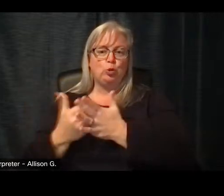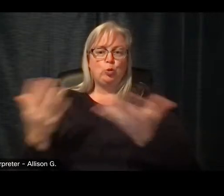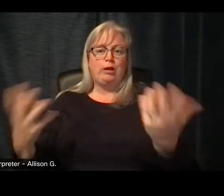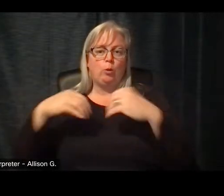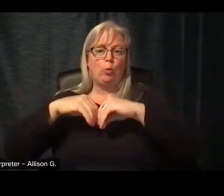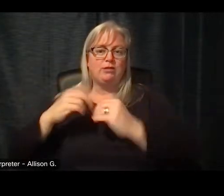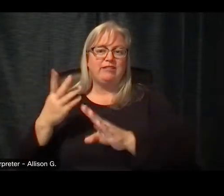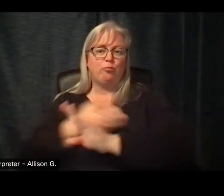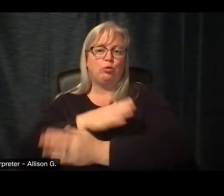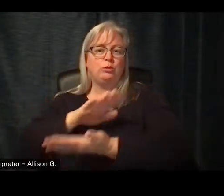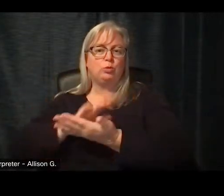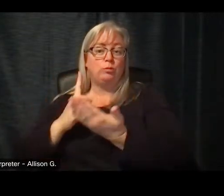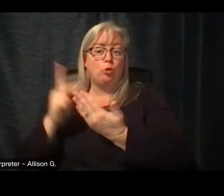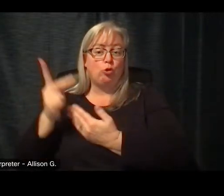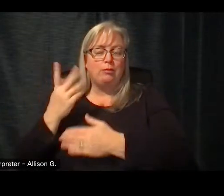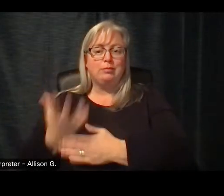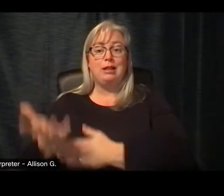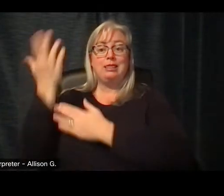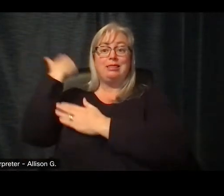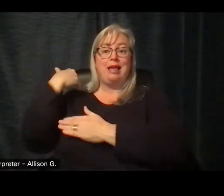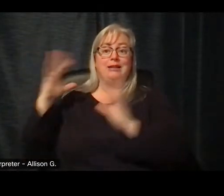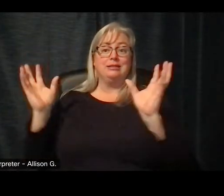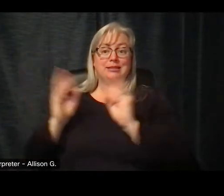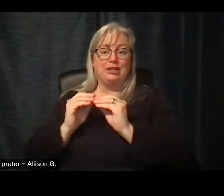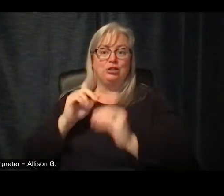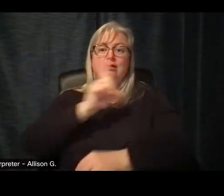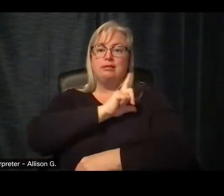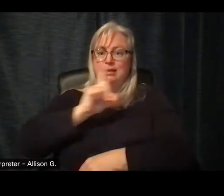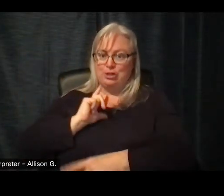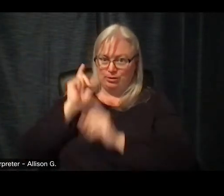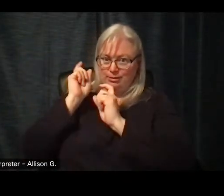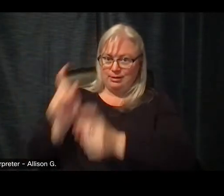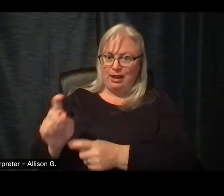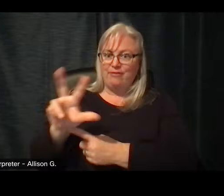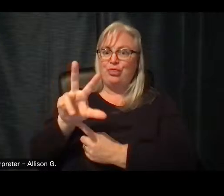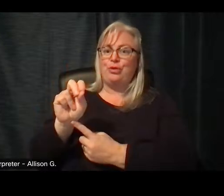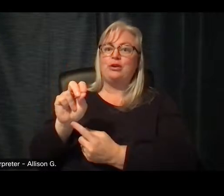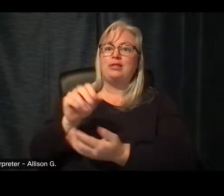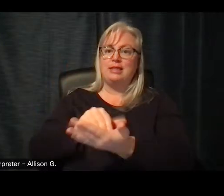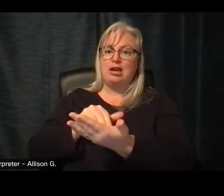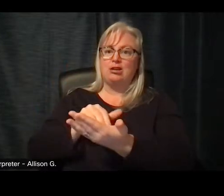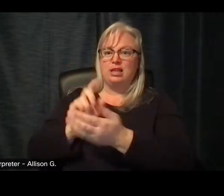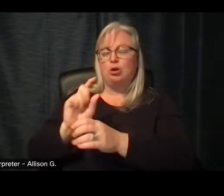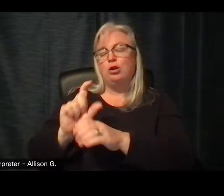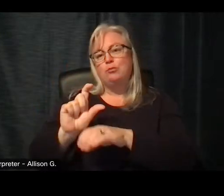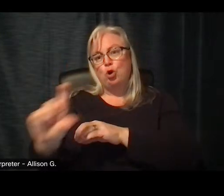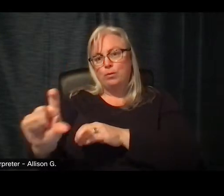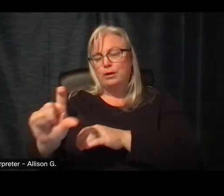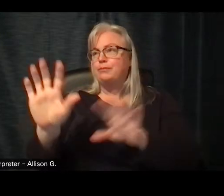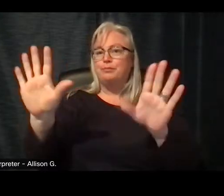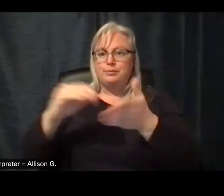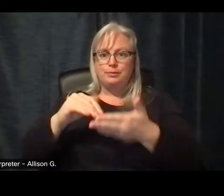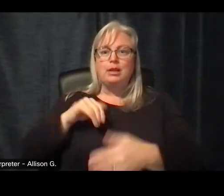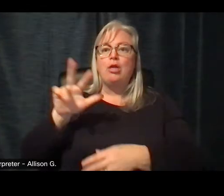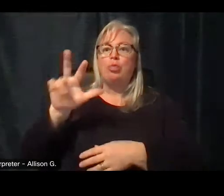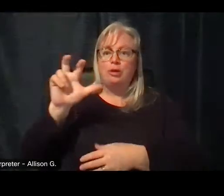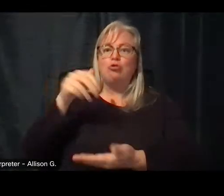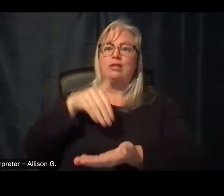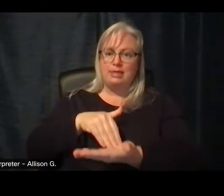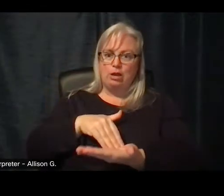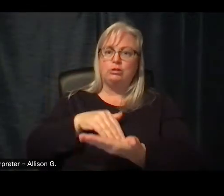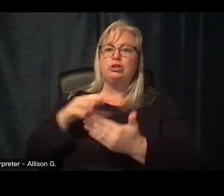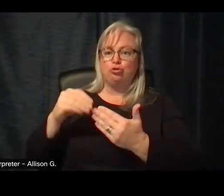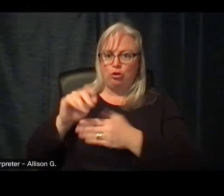program. So last session, the legislature gave $30,000, or appropriated $300,000, excuse